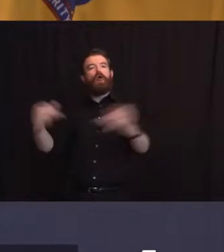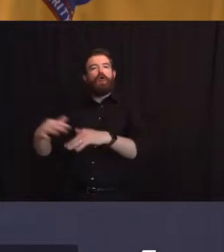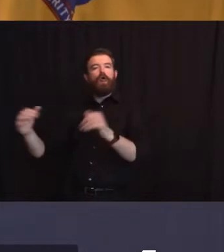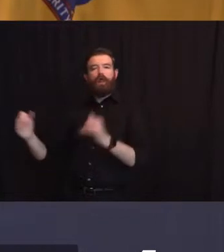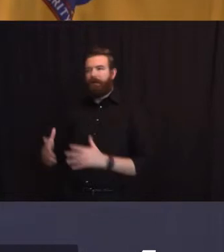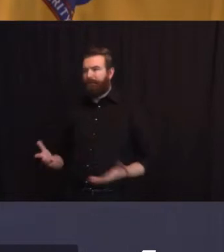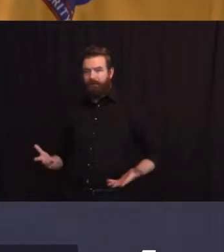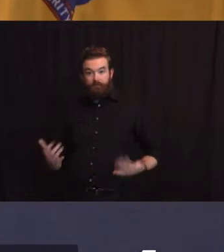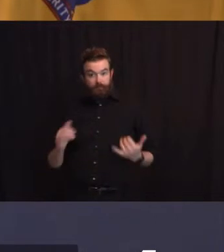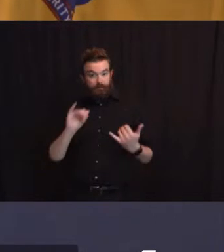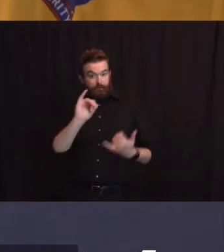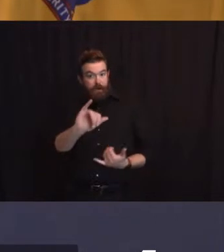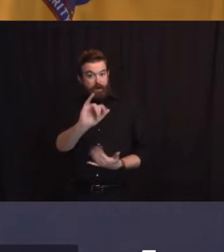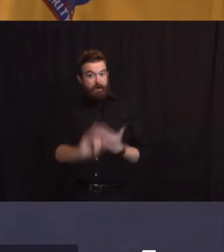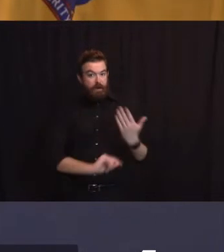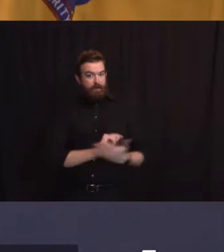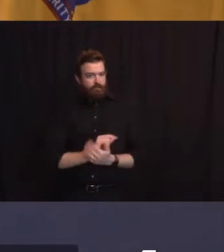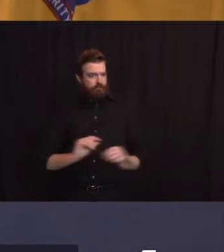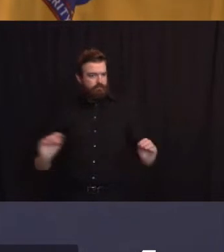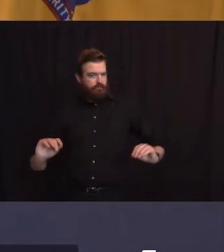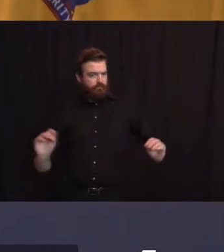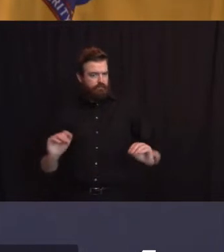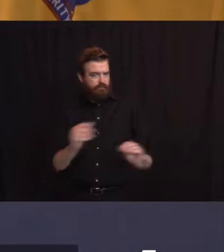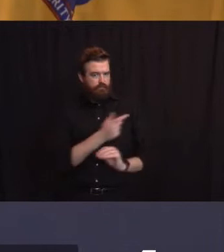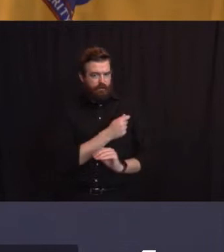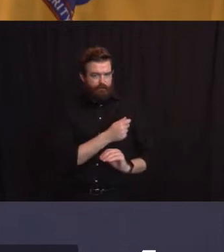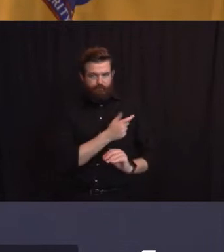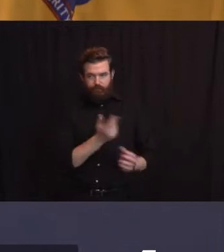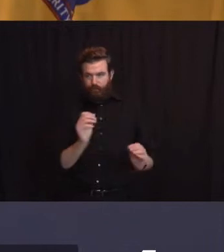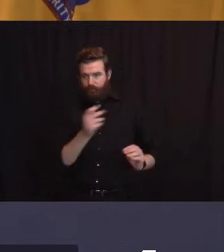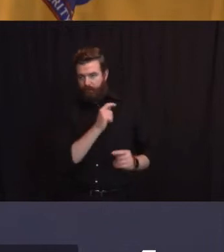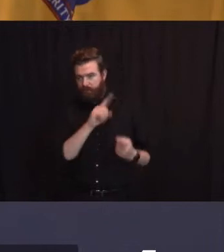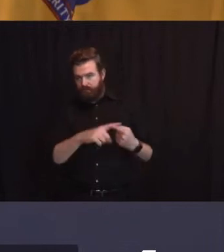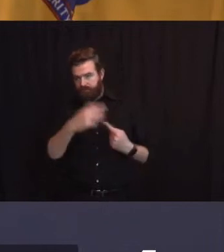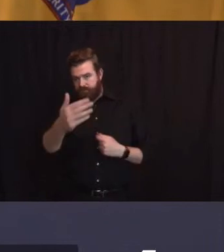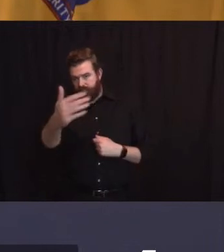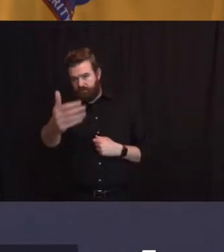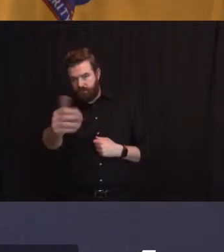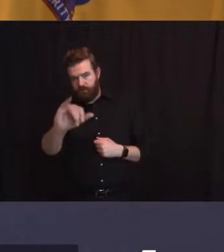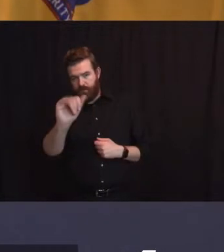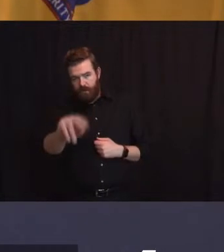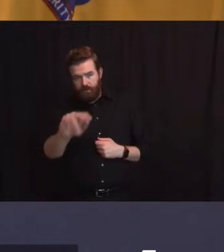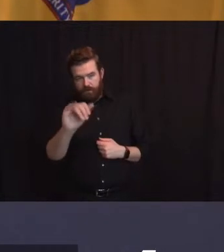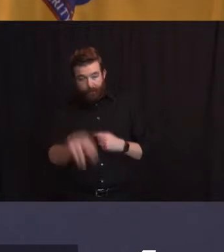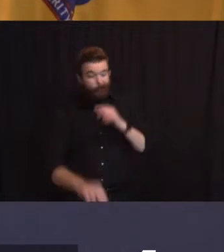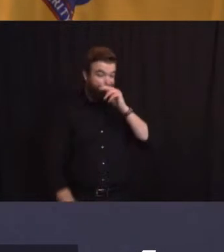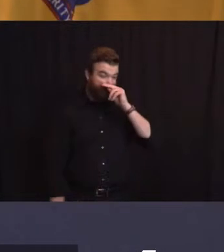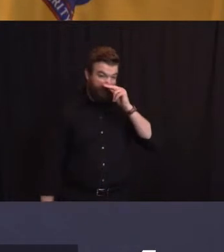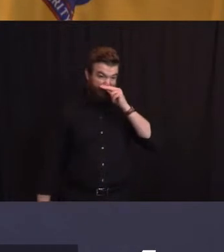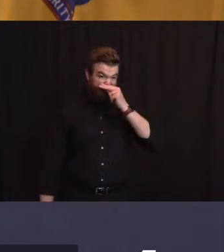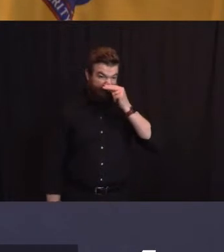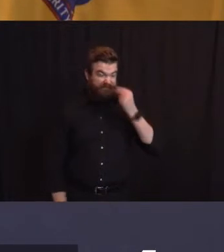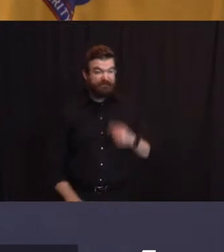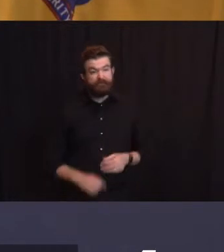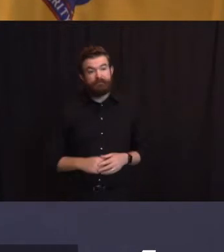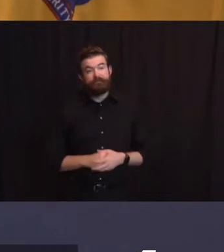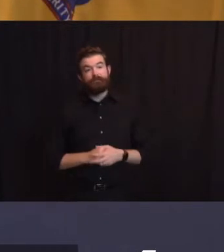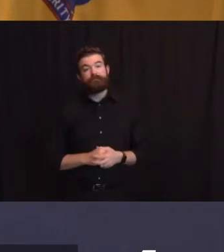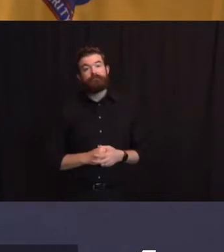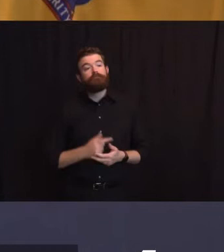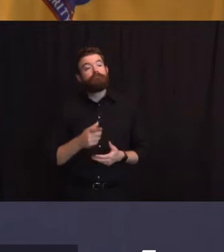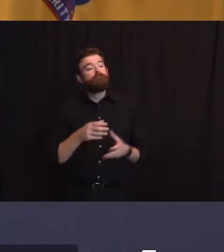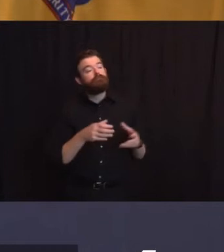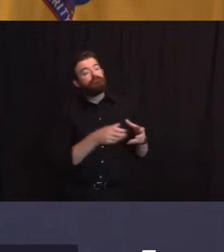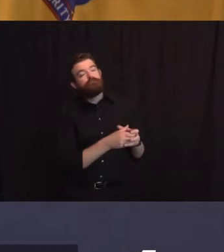recall. And so what we're saying, and we agree with the CDC, as of now, that if you're in an indoor private gathering, the chances